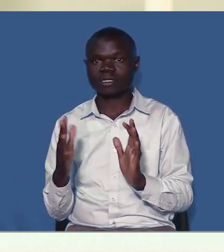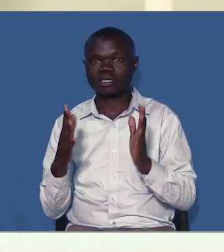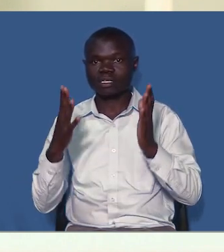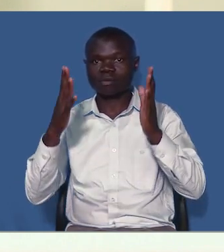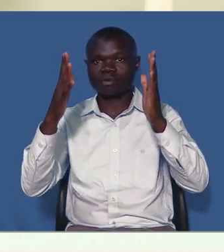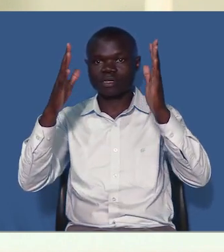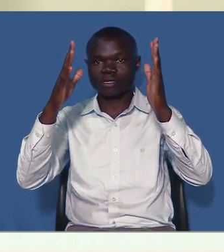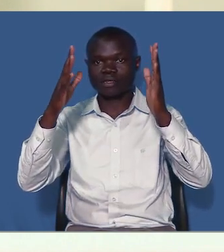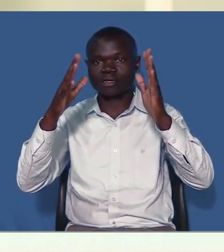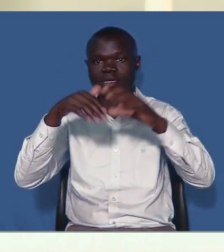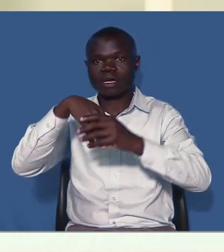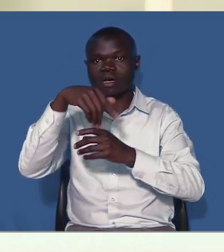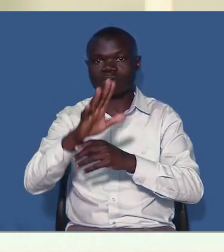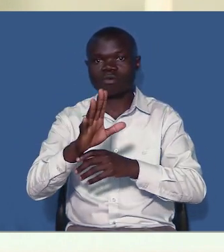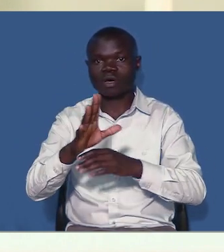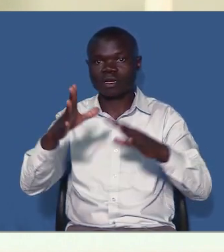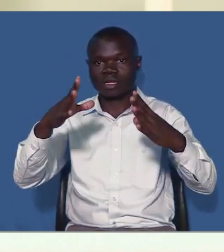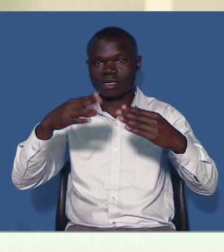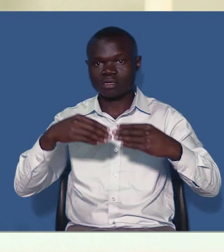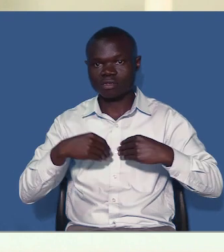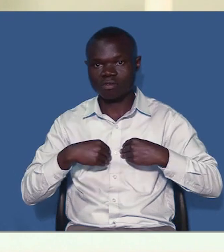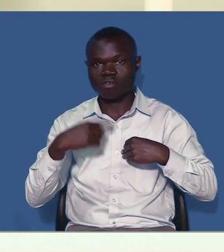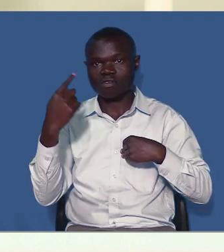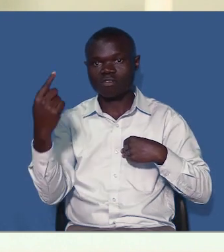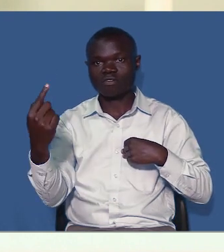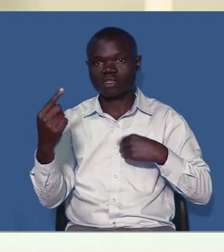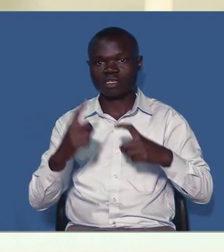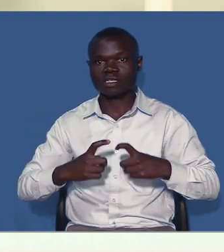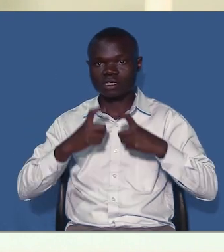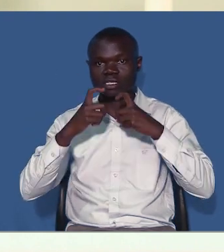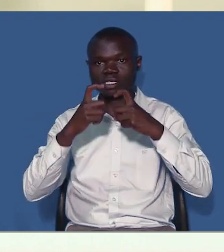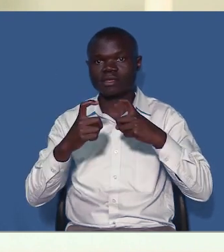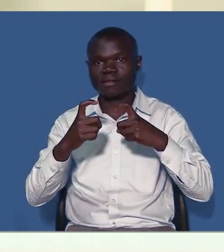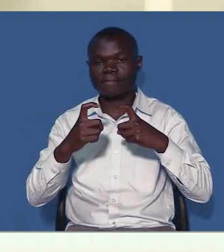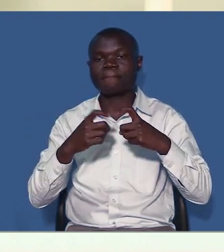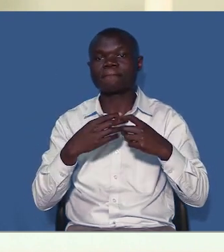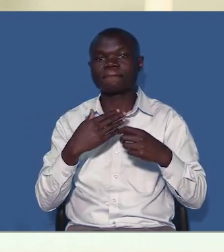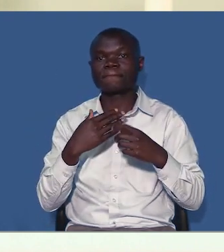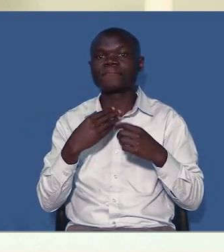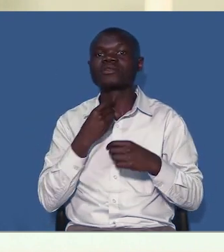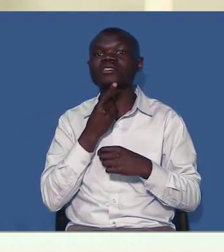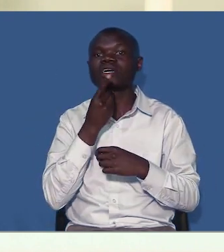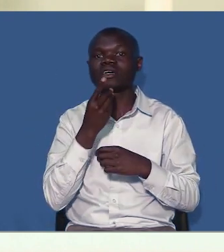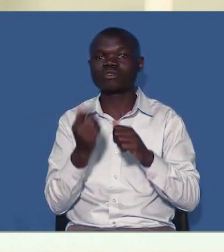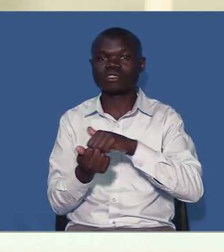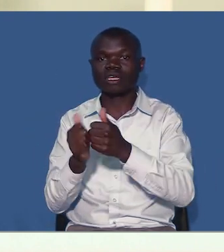outward acknowledgement of our past sin and the desire to change and be cleansed from past